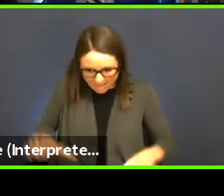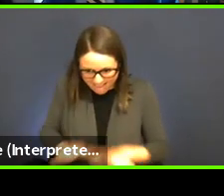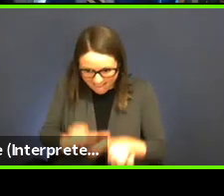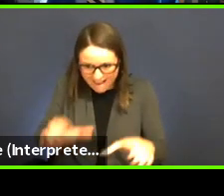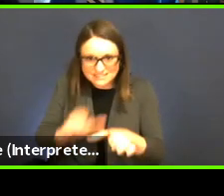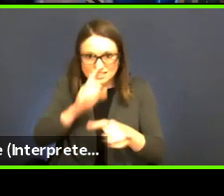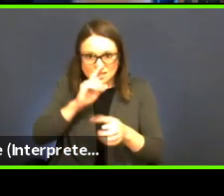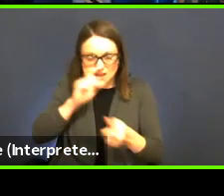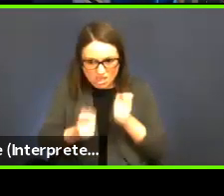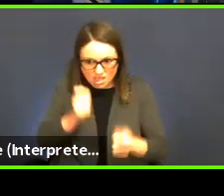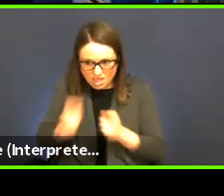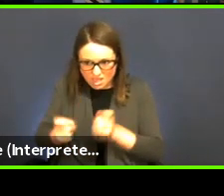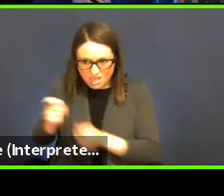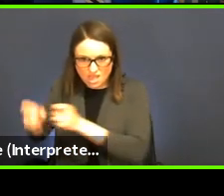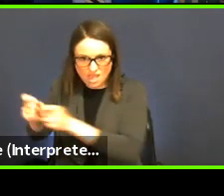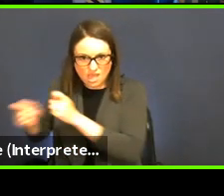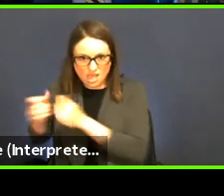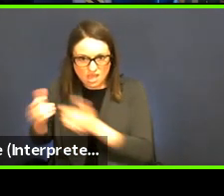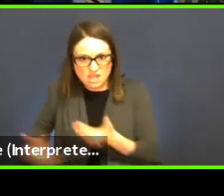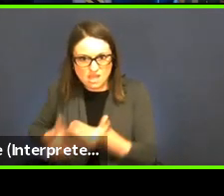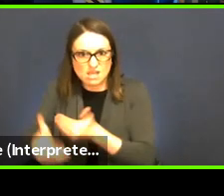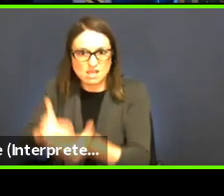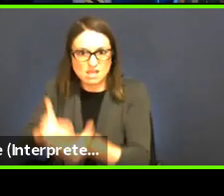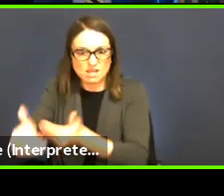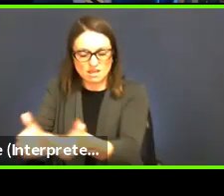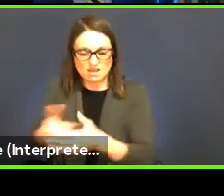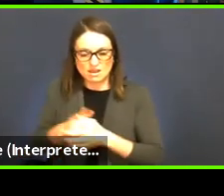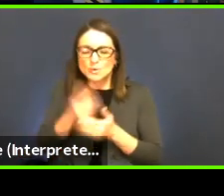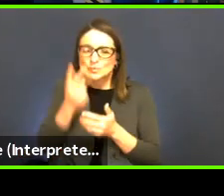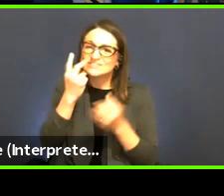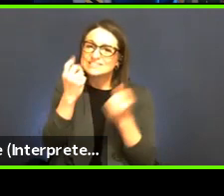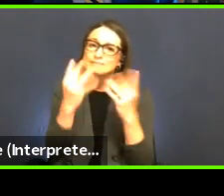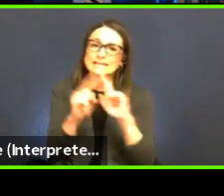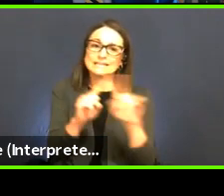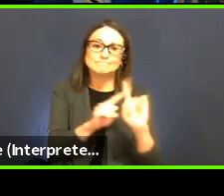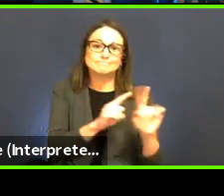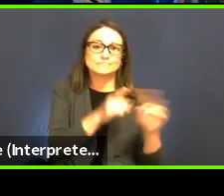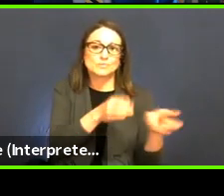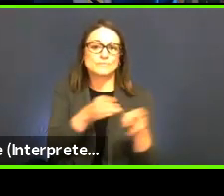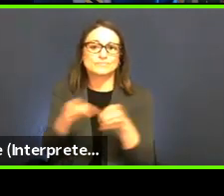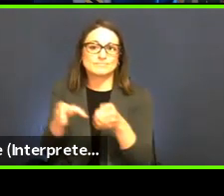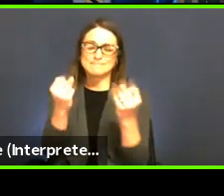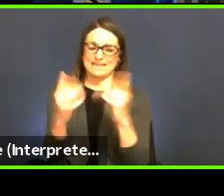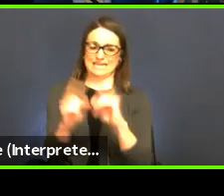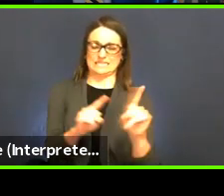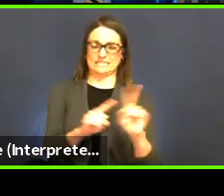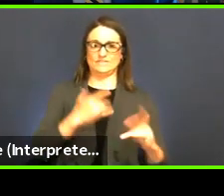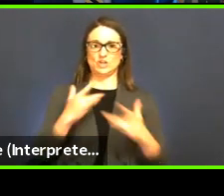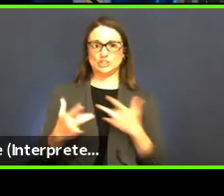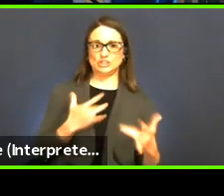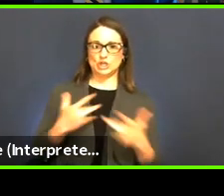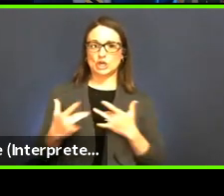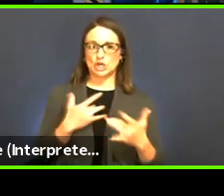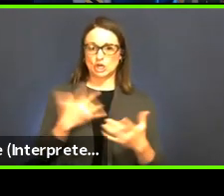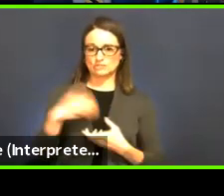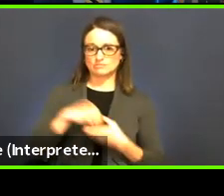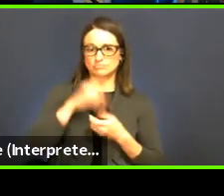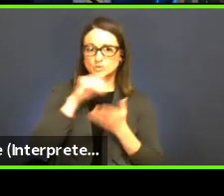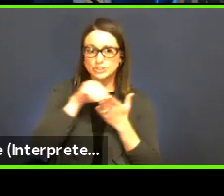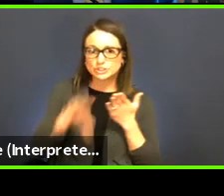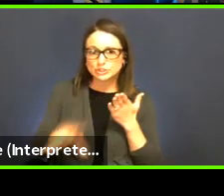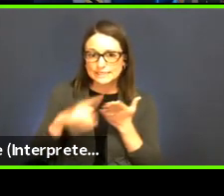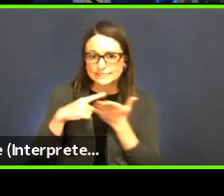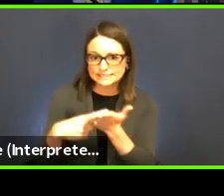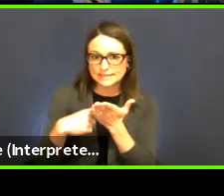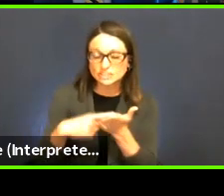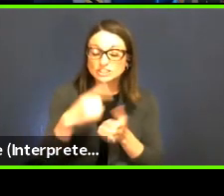week. And we are seeing a lot of different manifestations of concerns in these student discussions. One that emerged recently